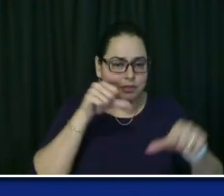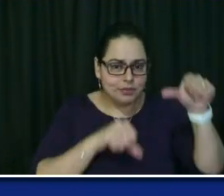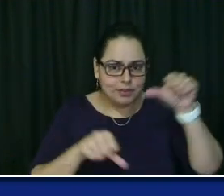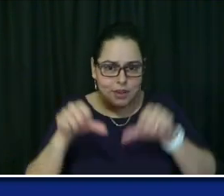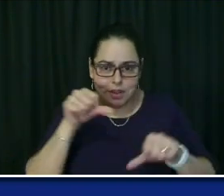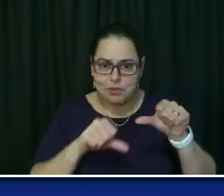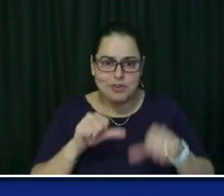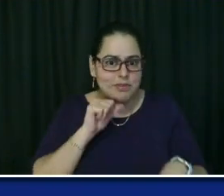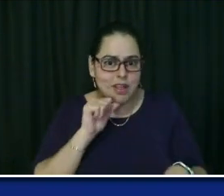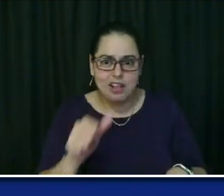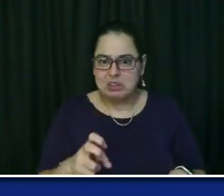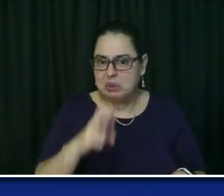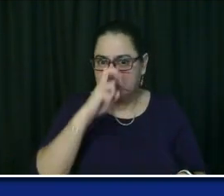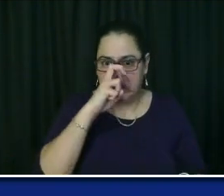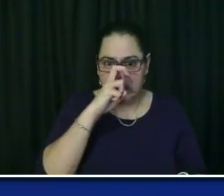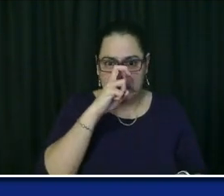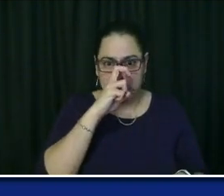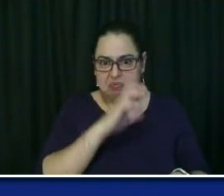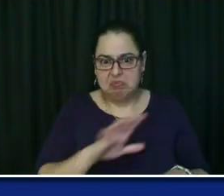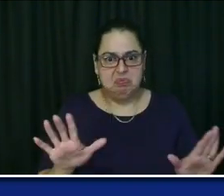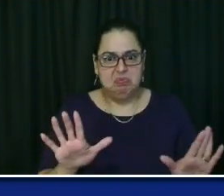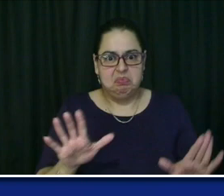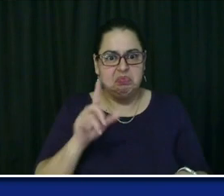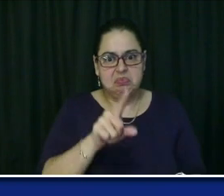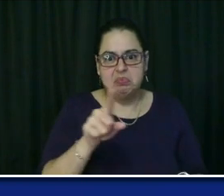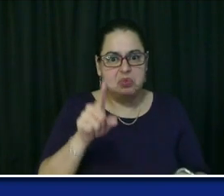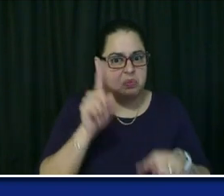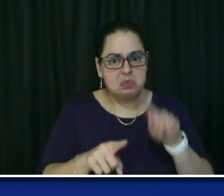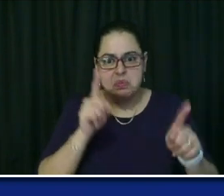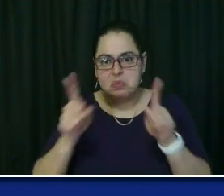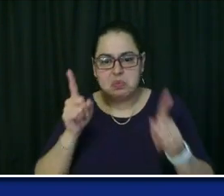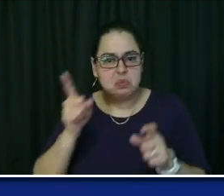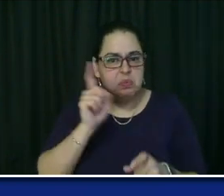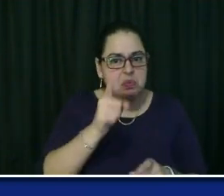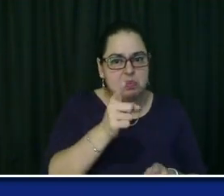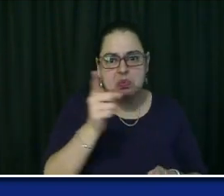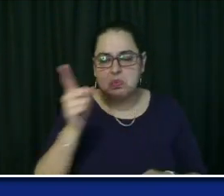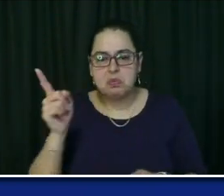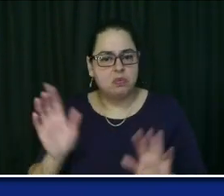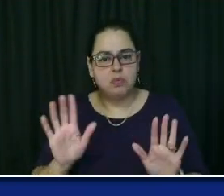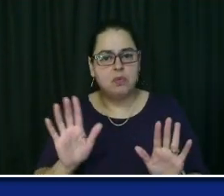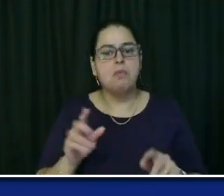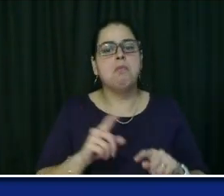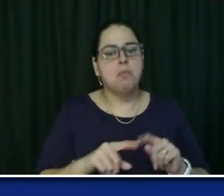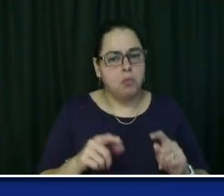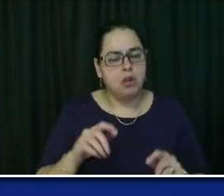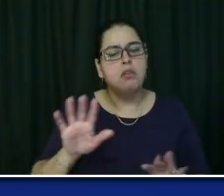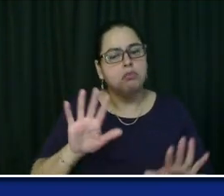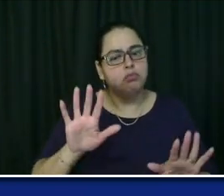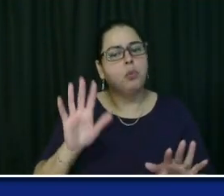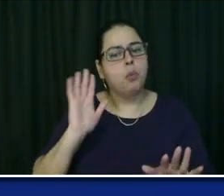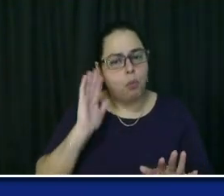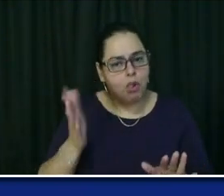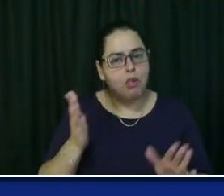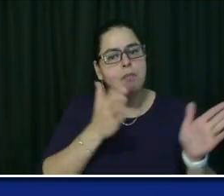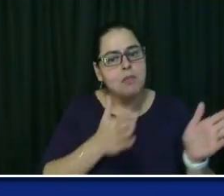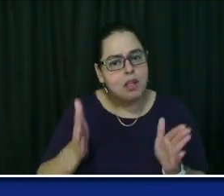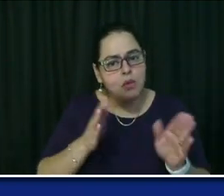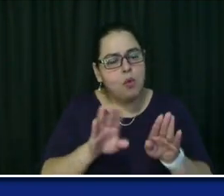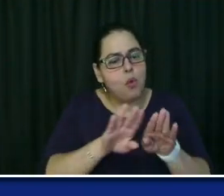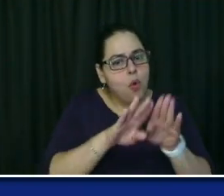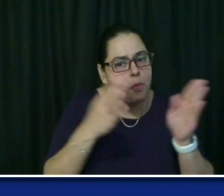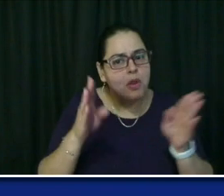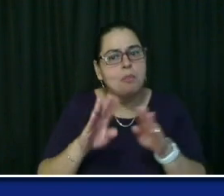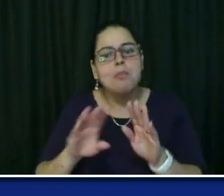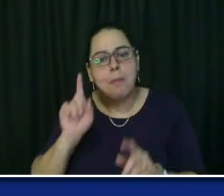said that we can open things up, but we have to go through a process of making sure what's sanitized, how do we handle social distancing, how do we handle